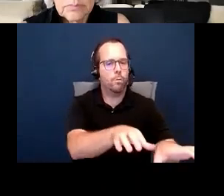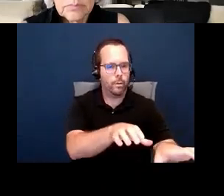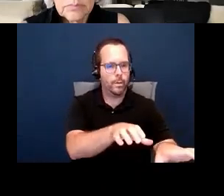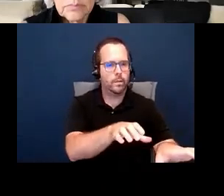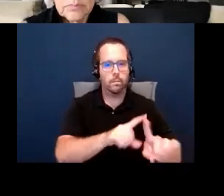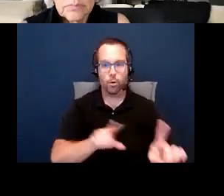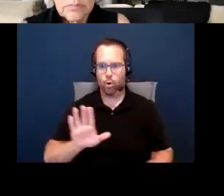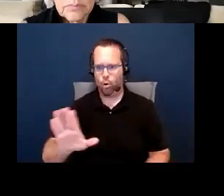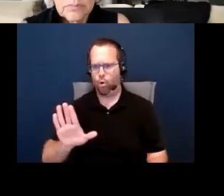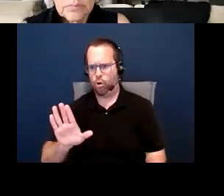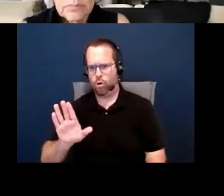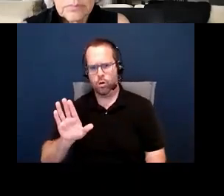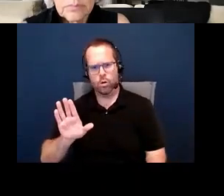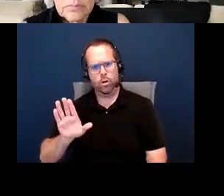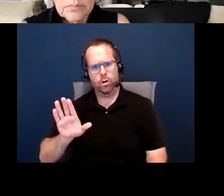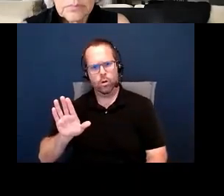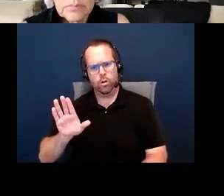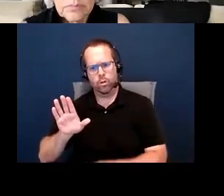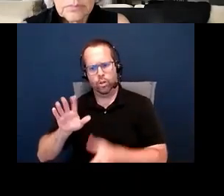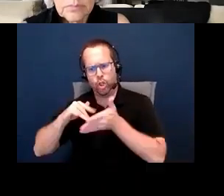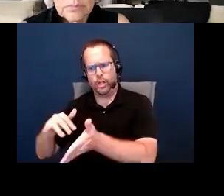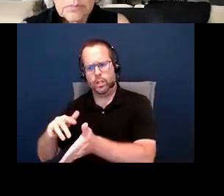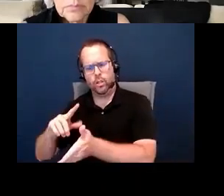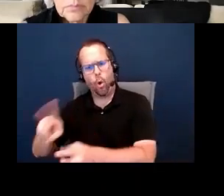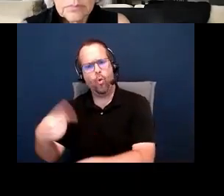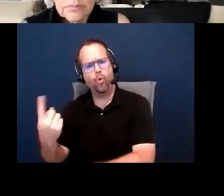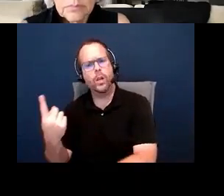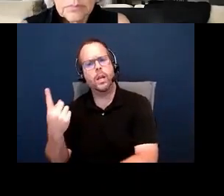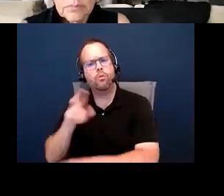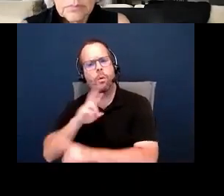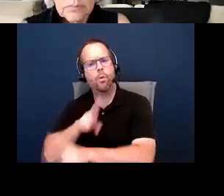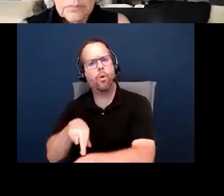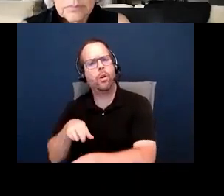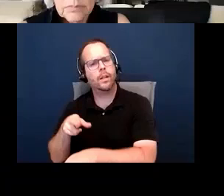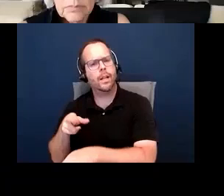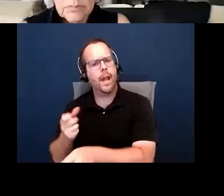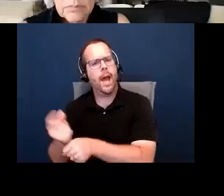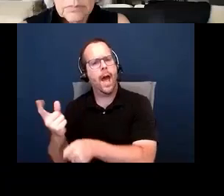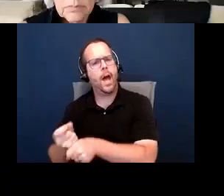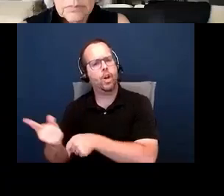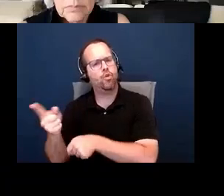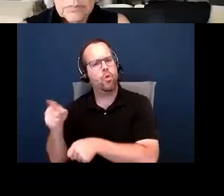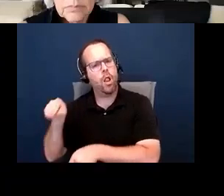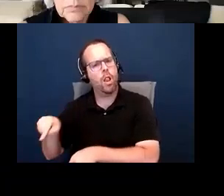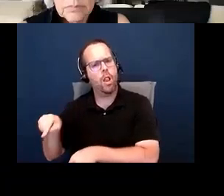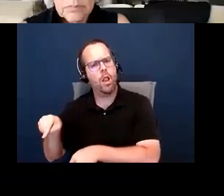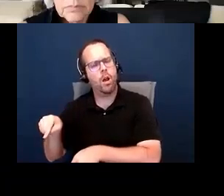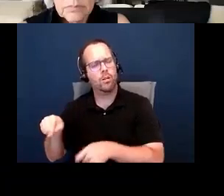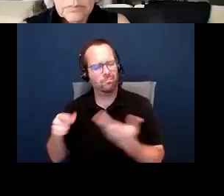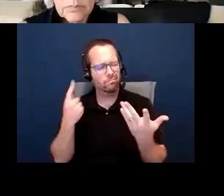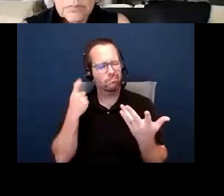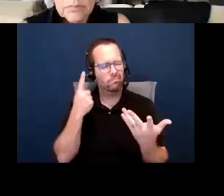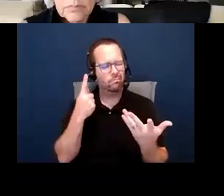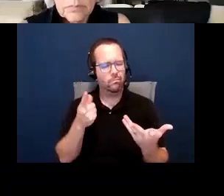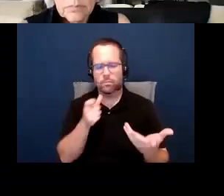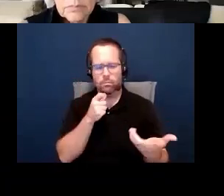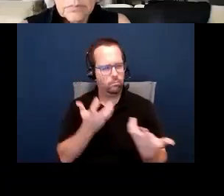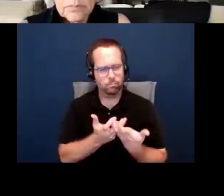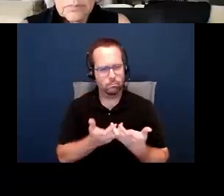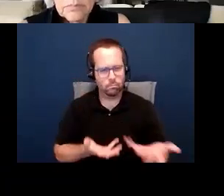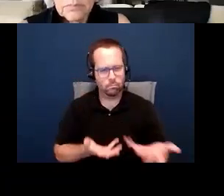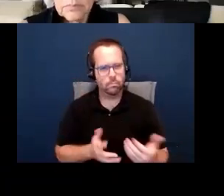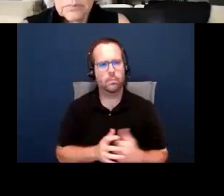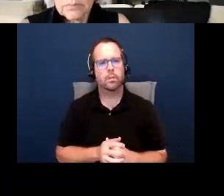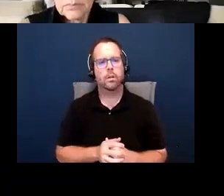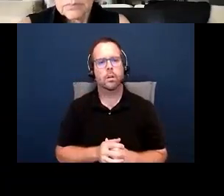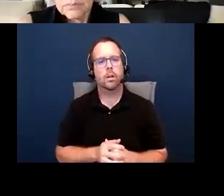studies that that report the data only in the aggregate. So some of those type of issues. If the